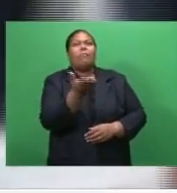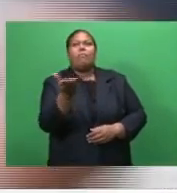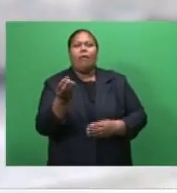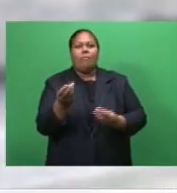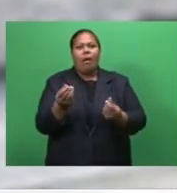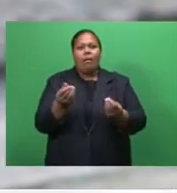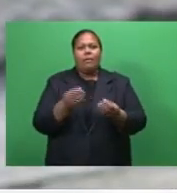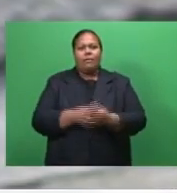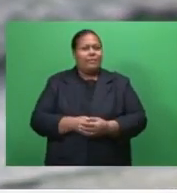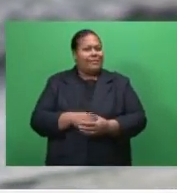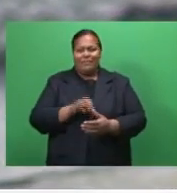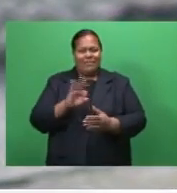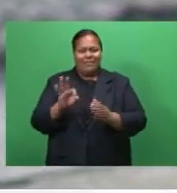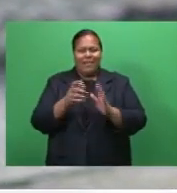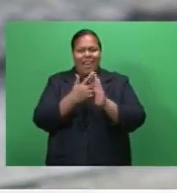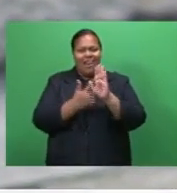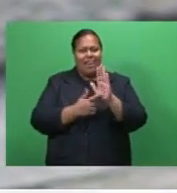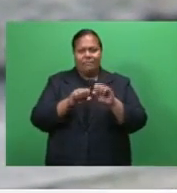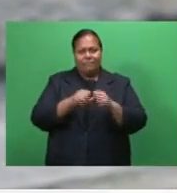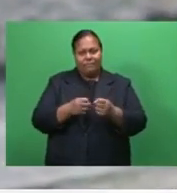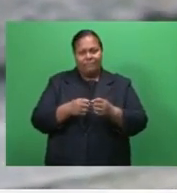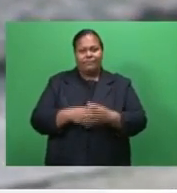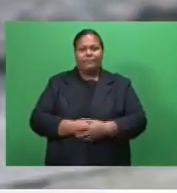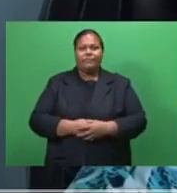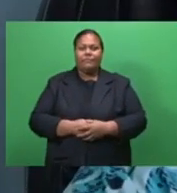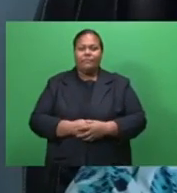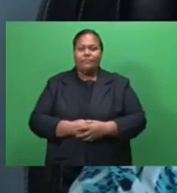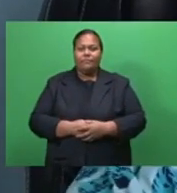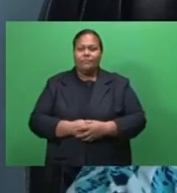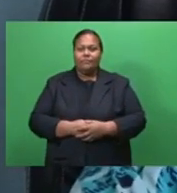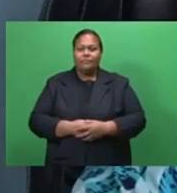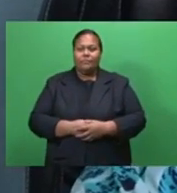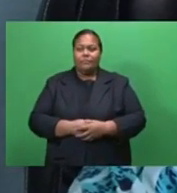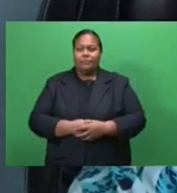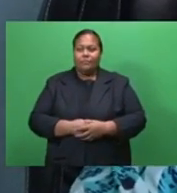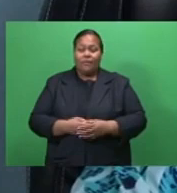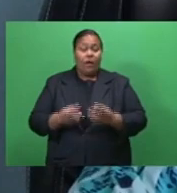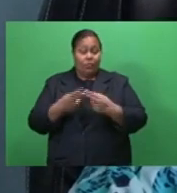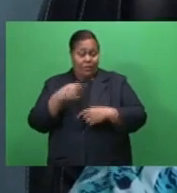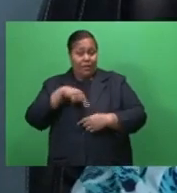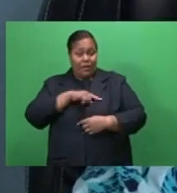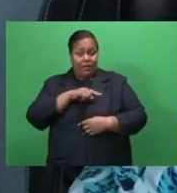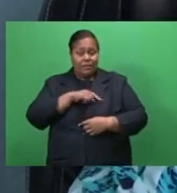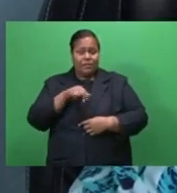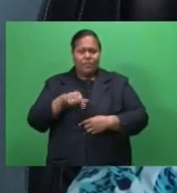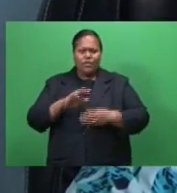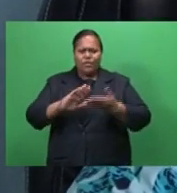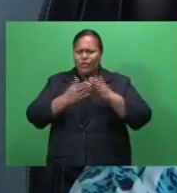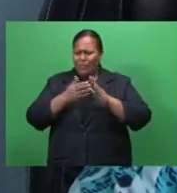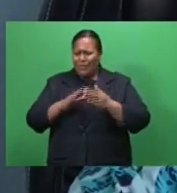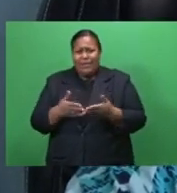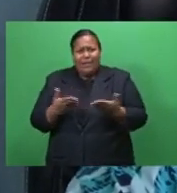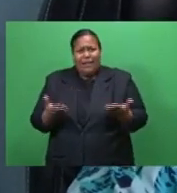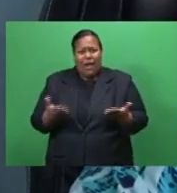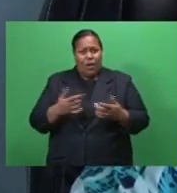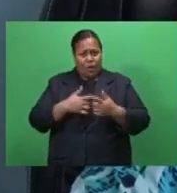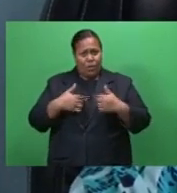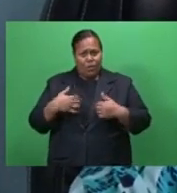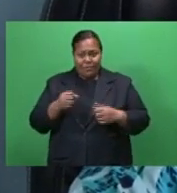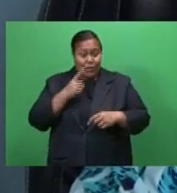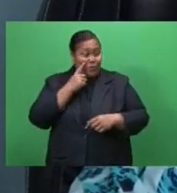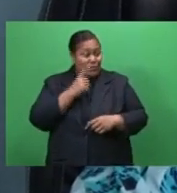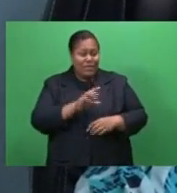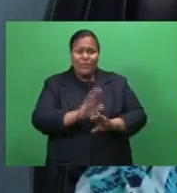We use children to sit next to them, with us, with the communities, we have, when you see